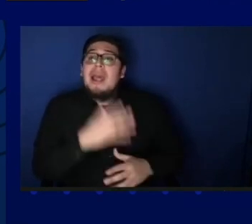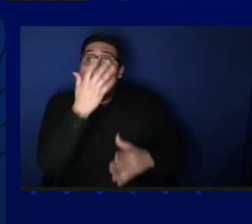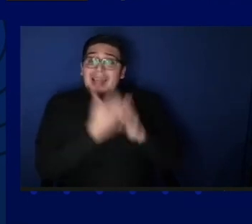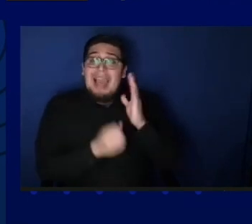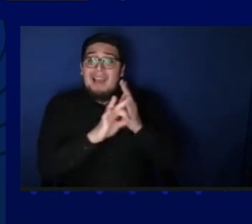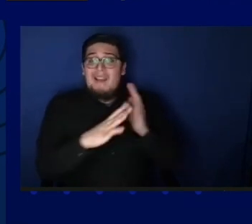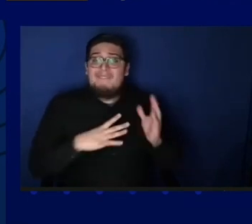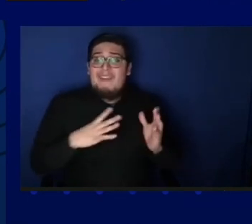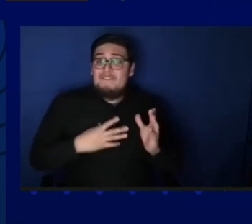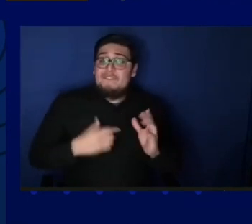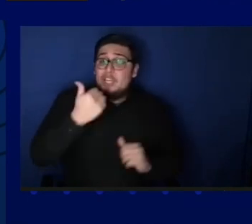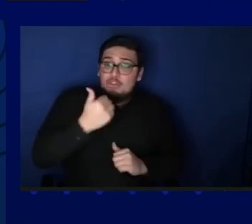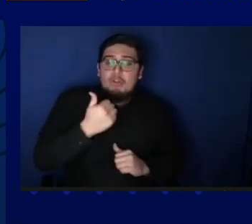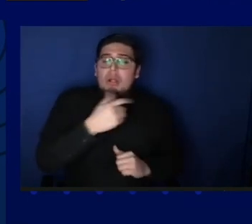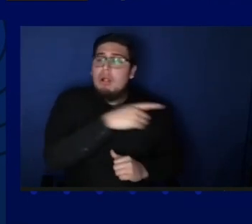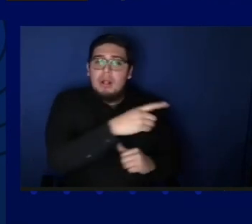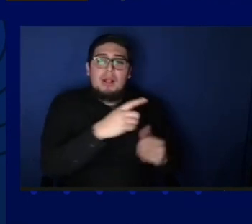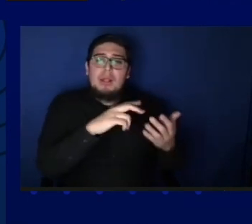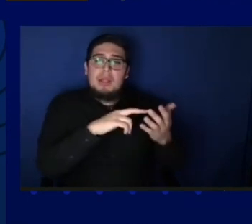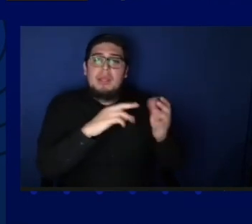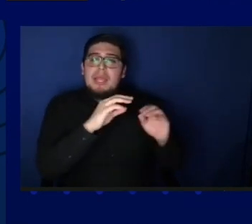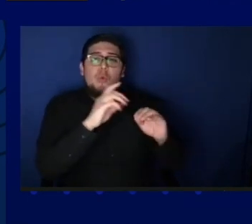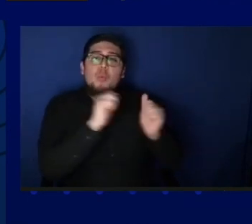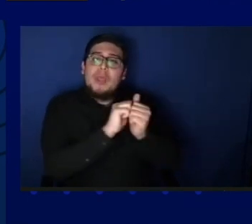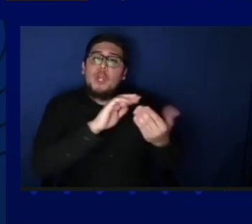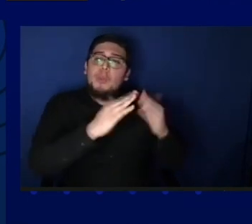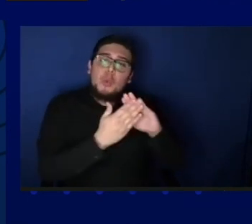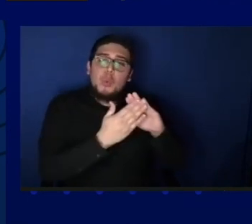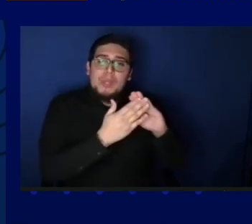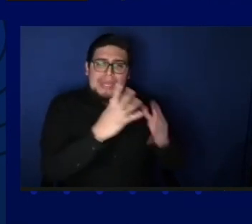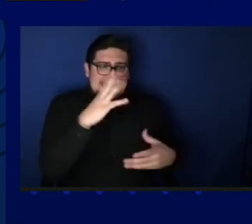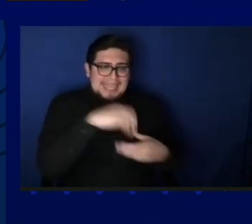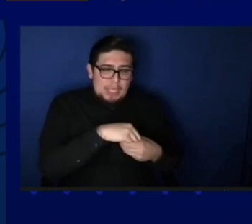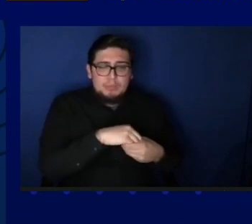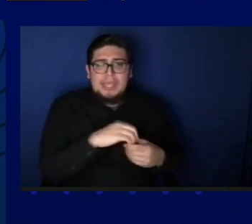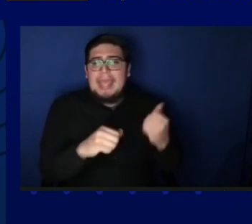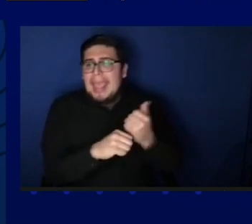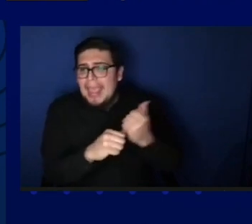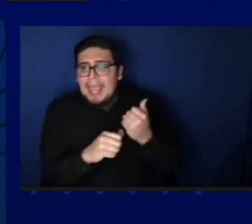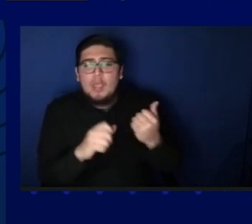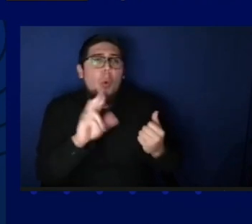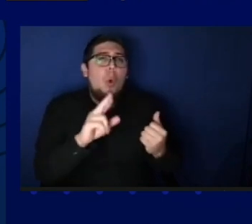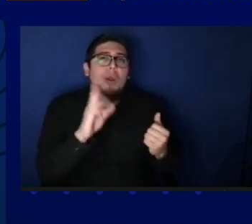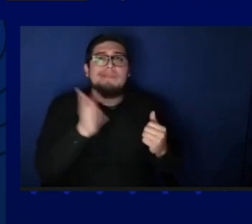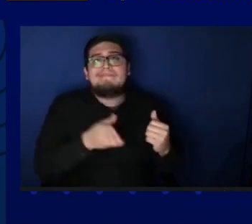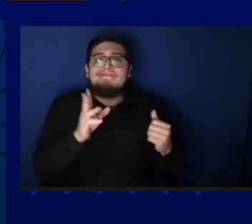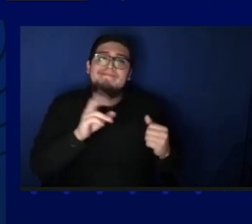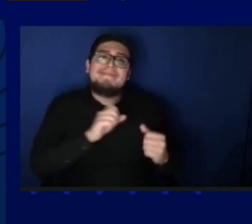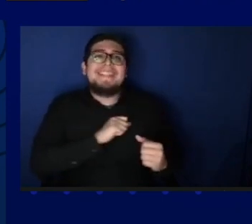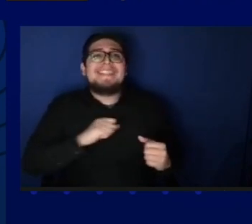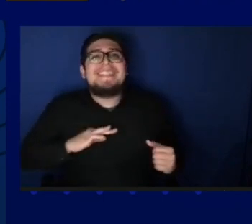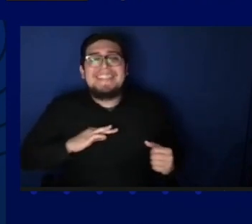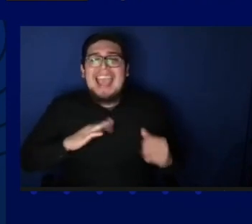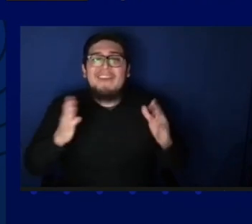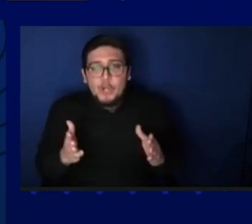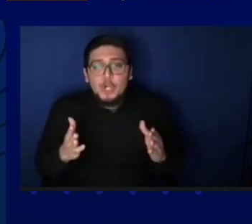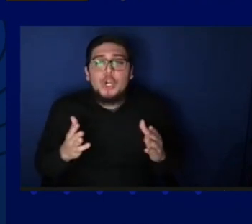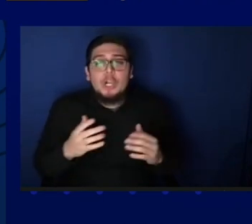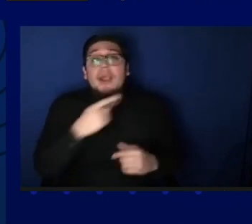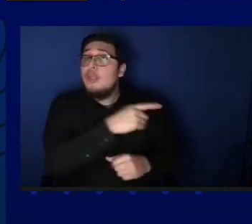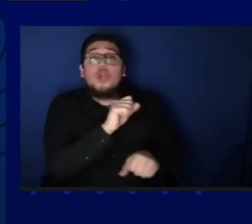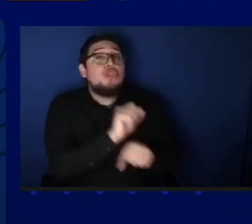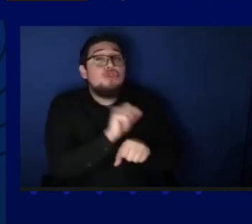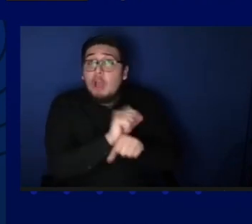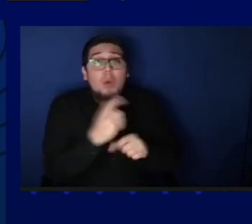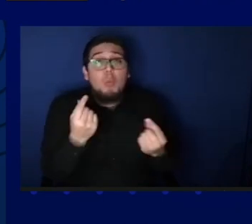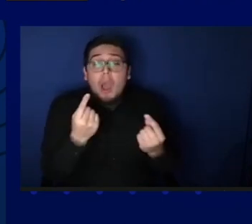engagement staffer. And a community engagement aide or staffer is someone whose job it is to meet with people like you, concerned